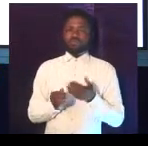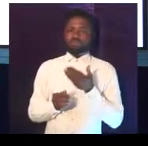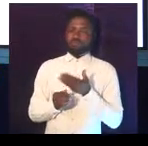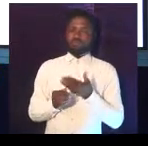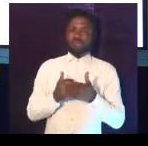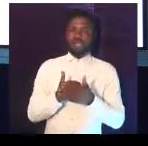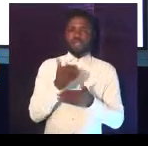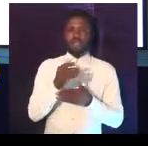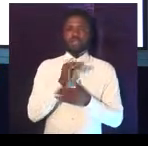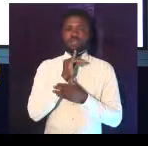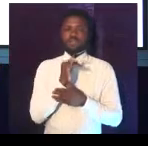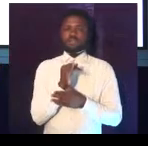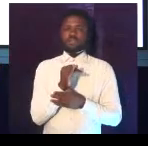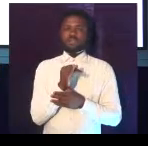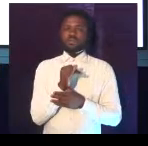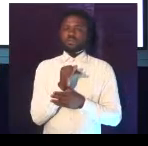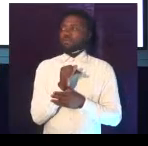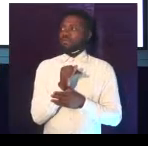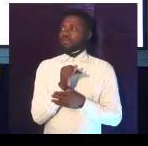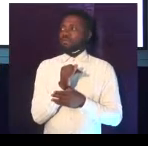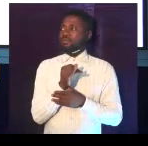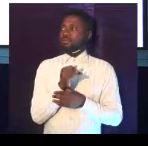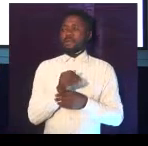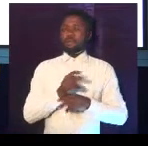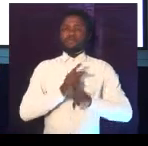anymore. Next is